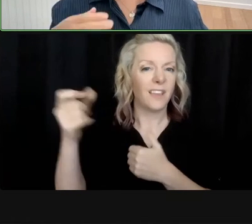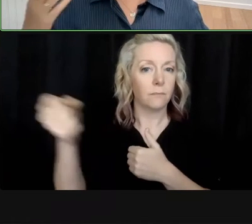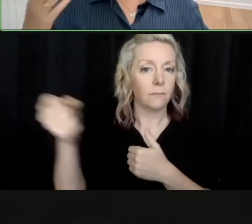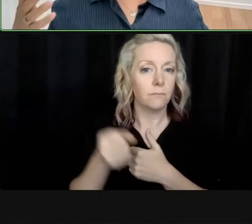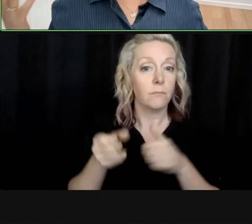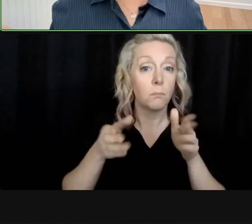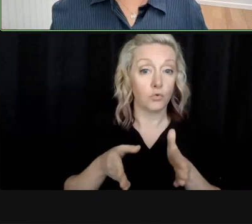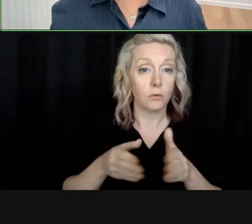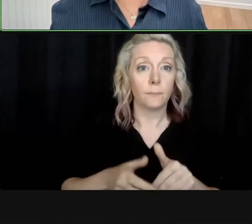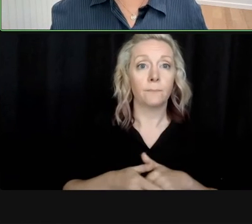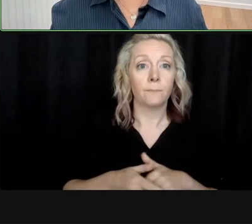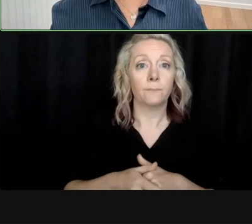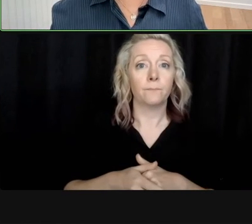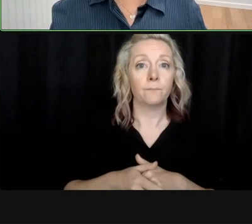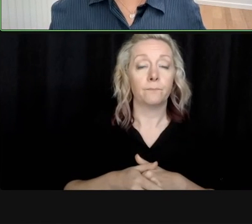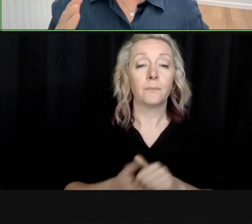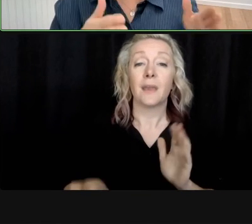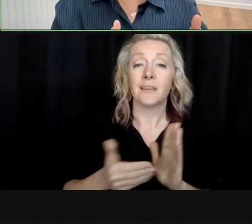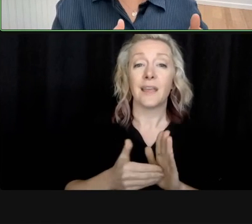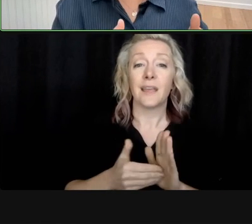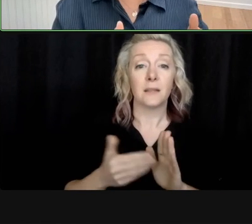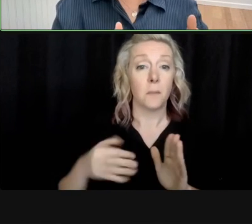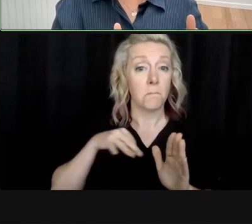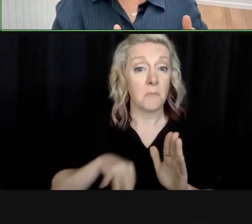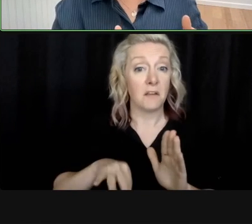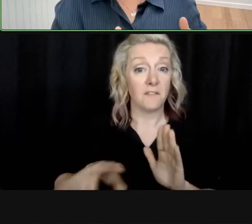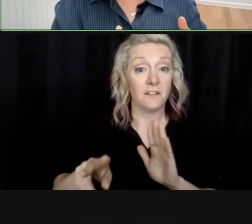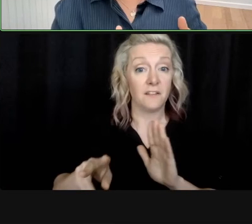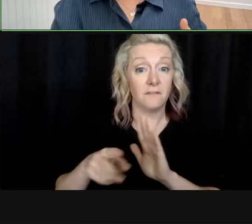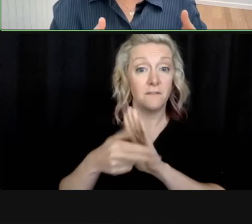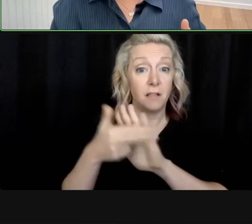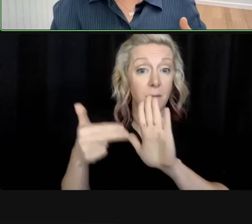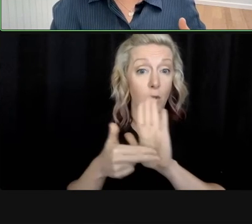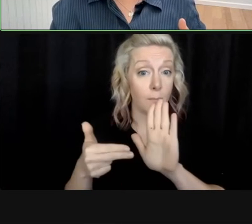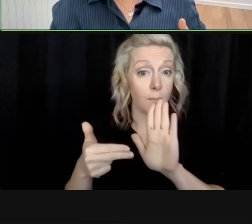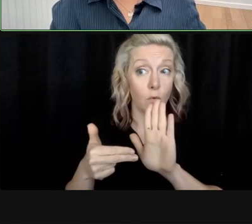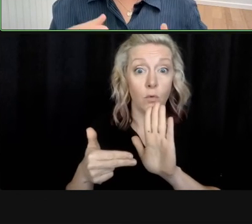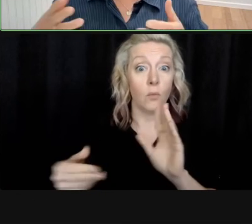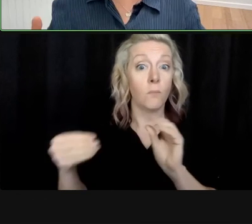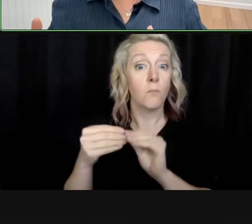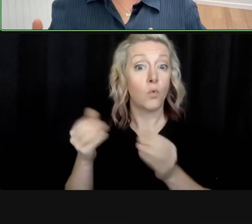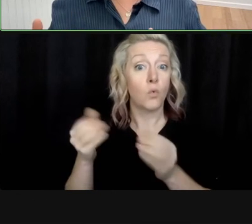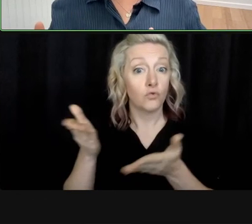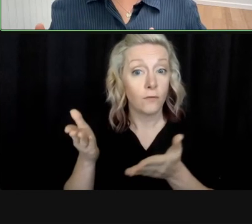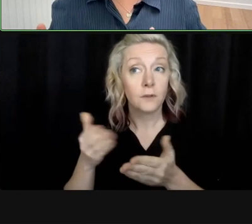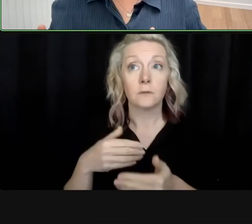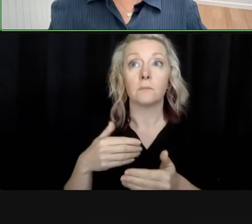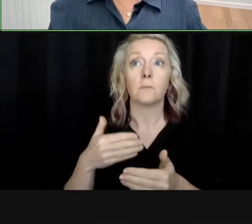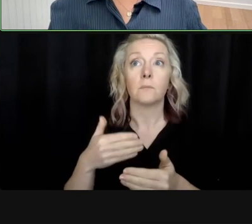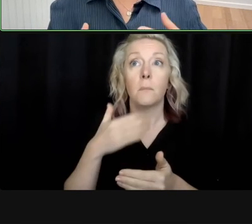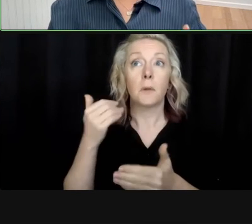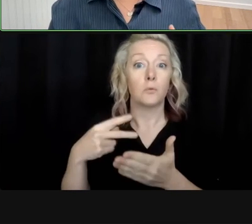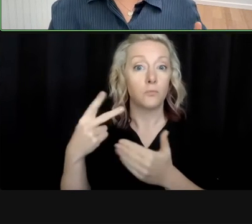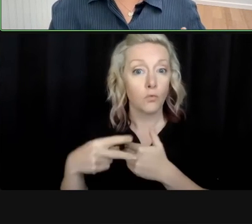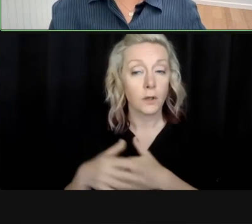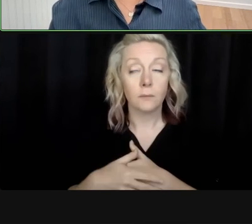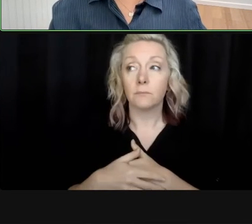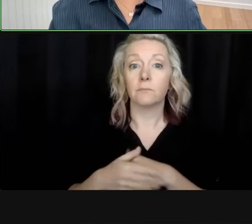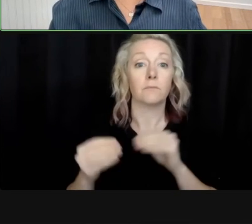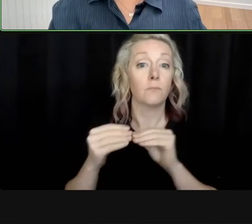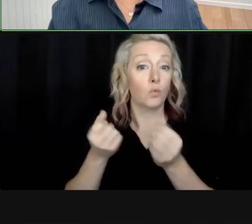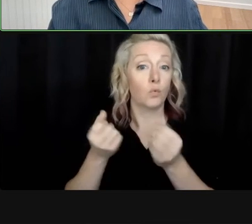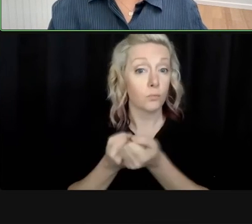about what the additional label is going to offer. Is it going to help you get a better program or better services or more support for the family or